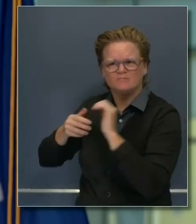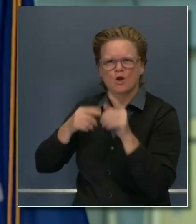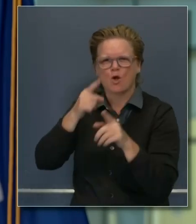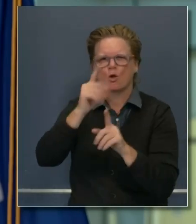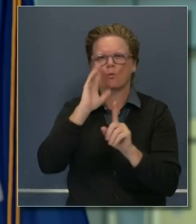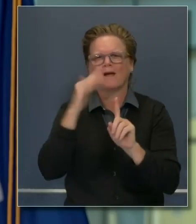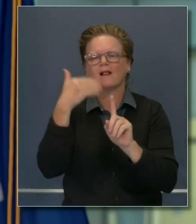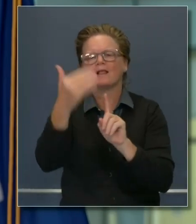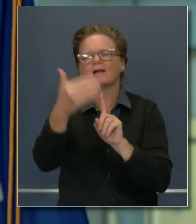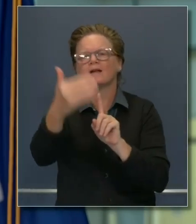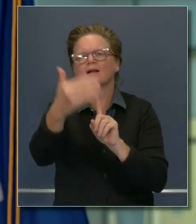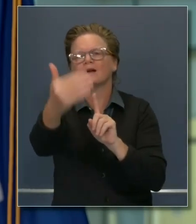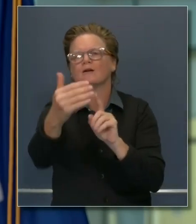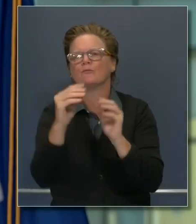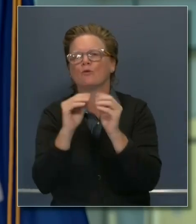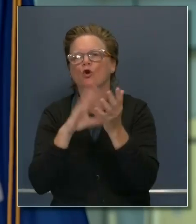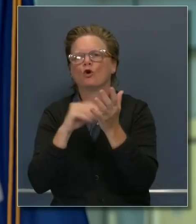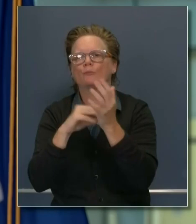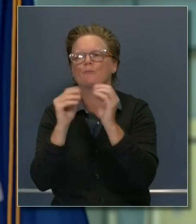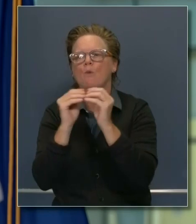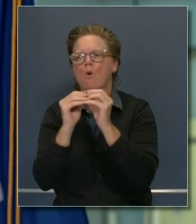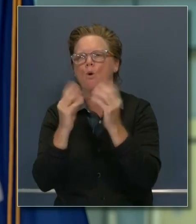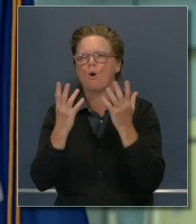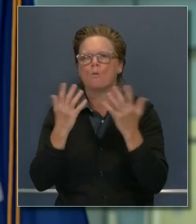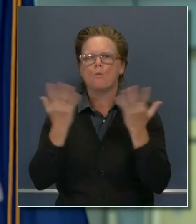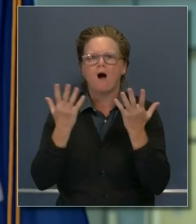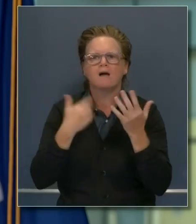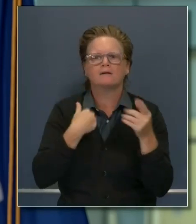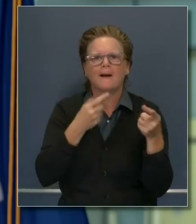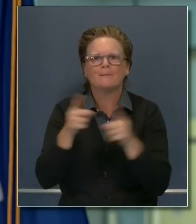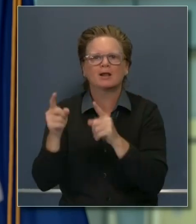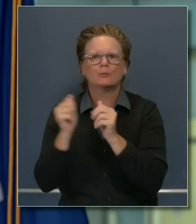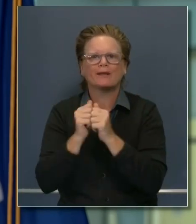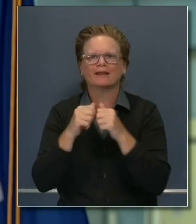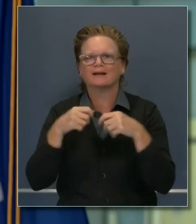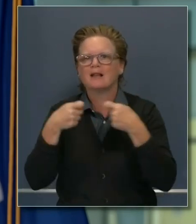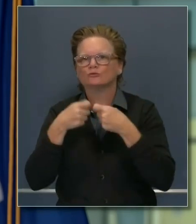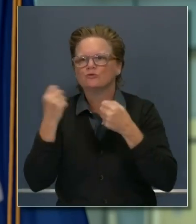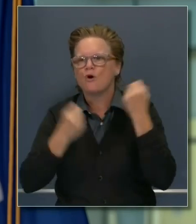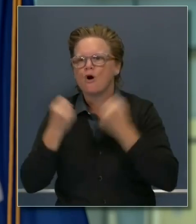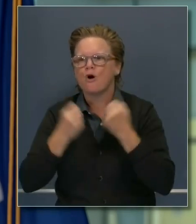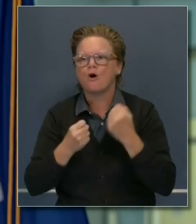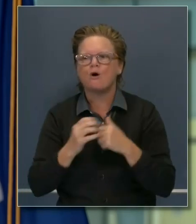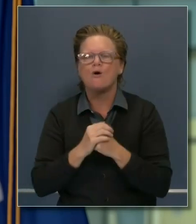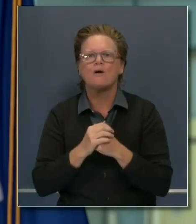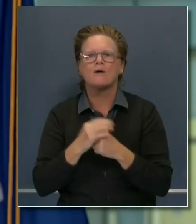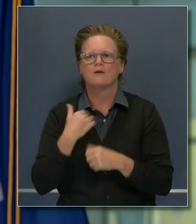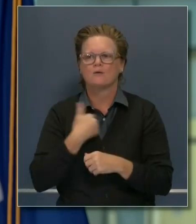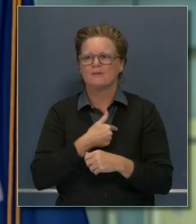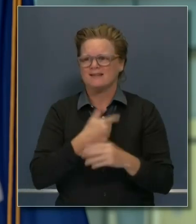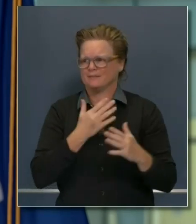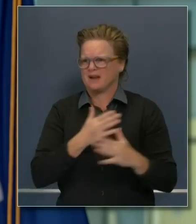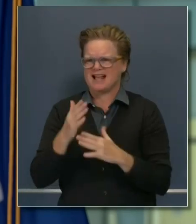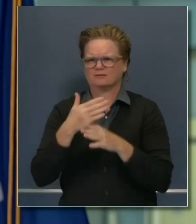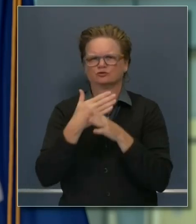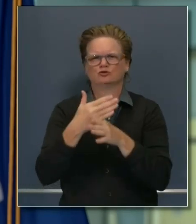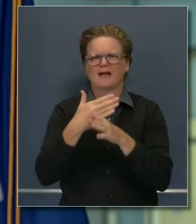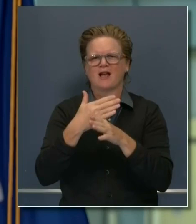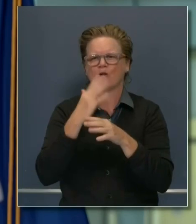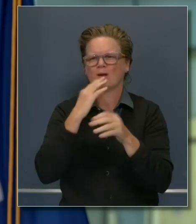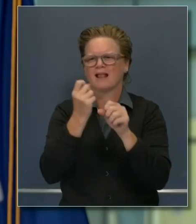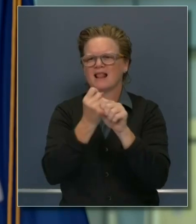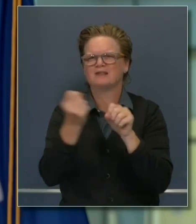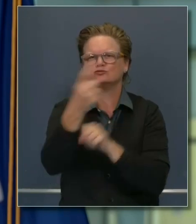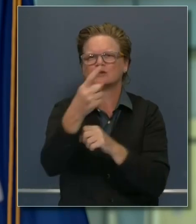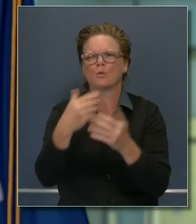you'll certainly be learning more as we're already in the process of putting together next year's budget when I announce